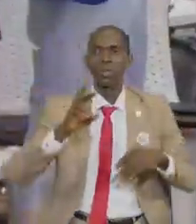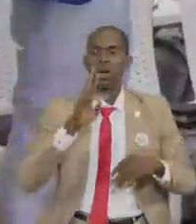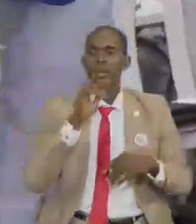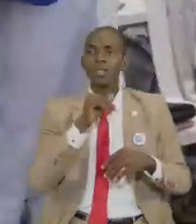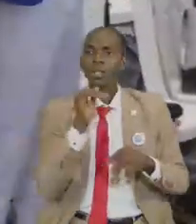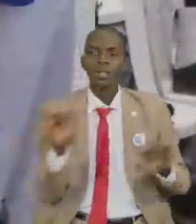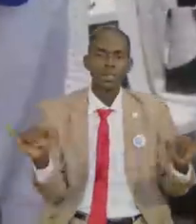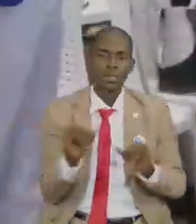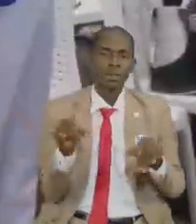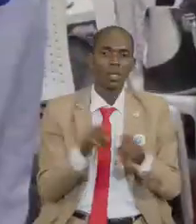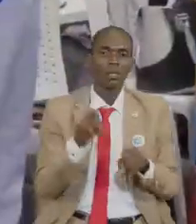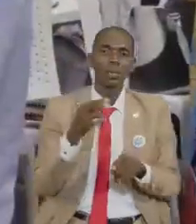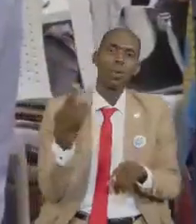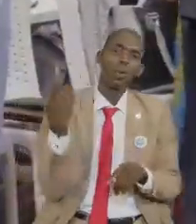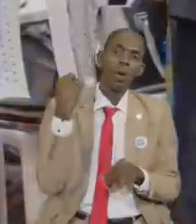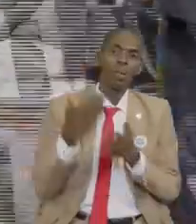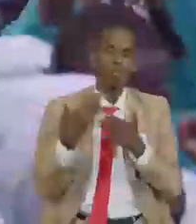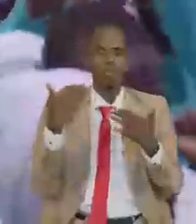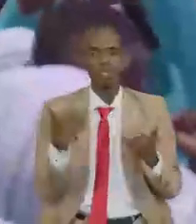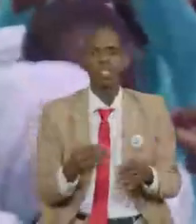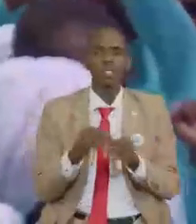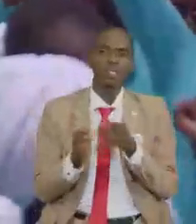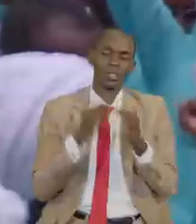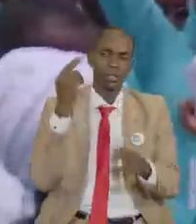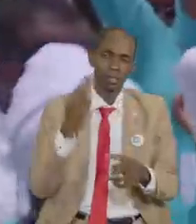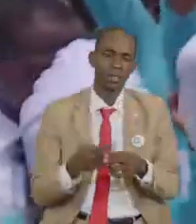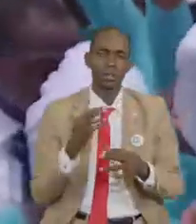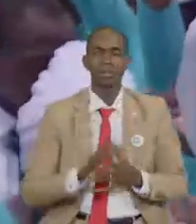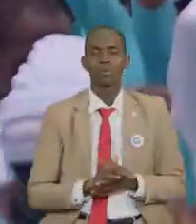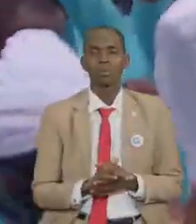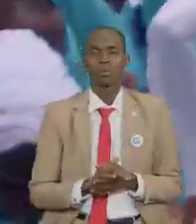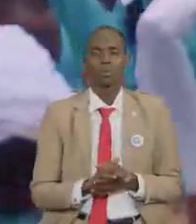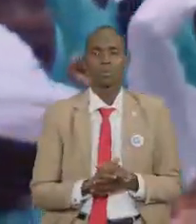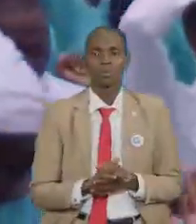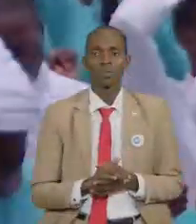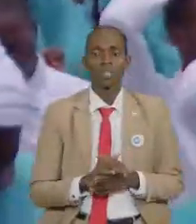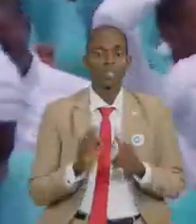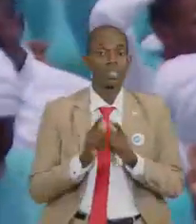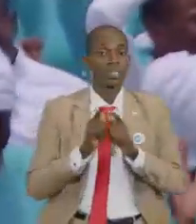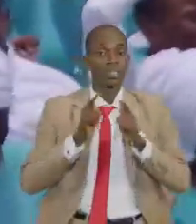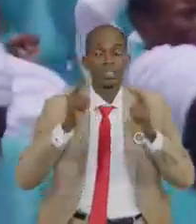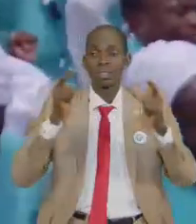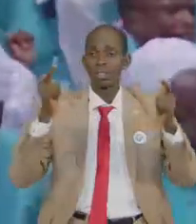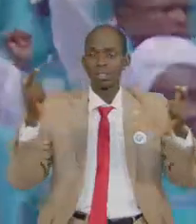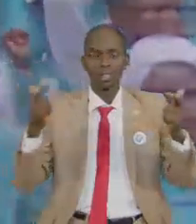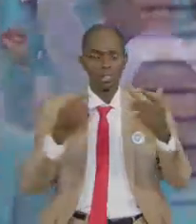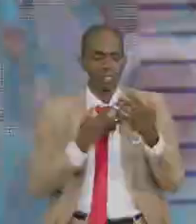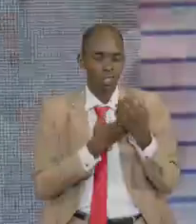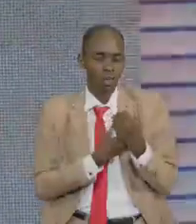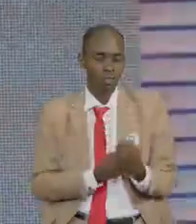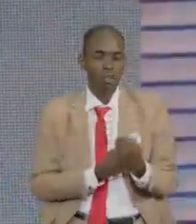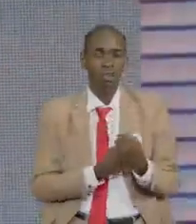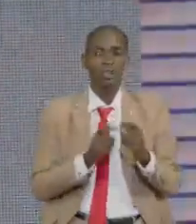you were before now in Jesus' name. Great confidence. Great